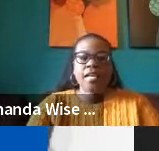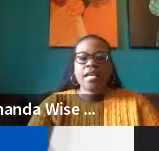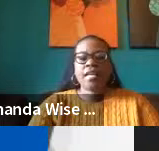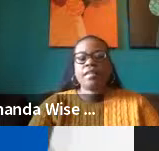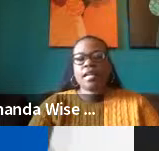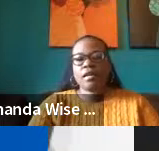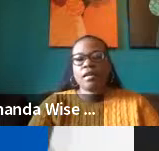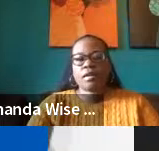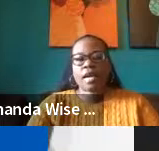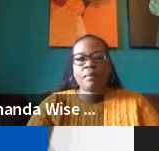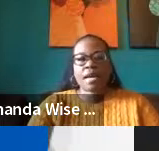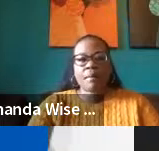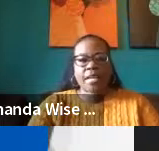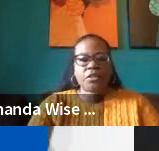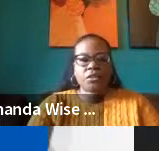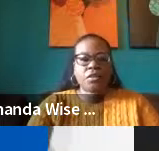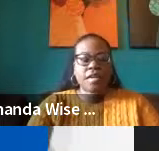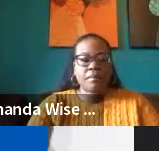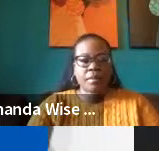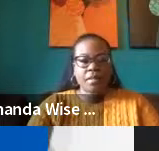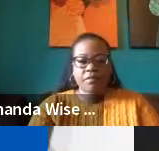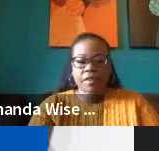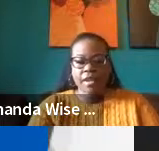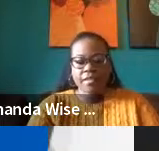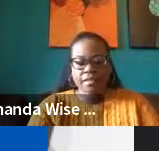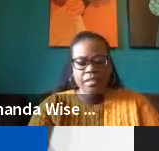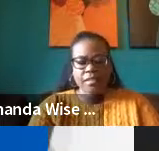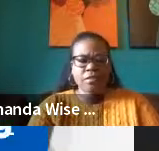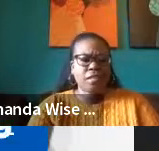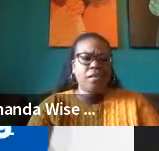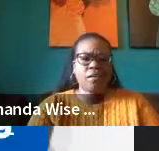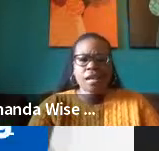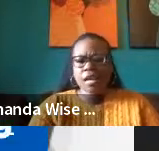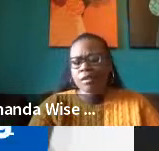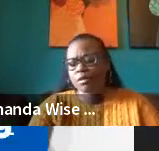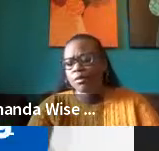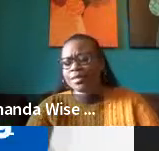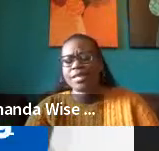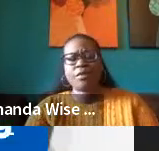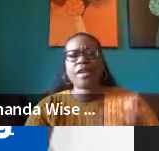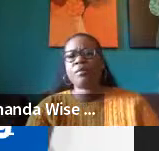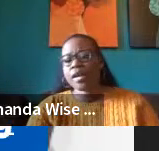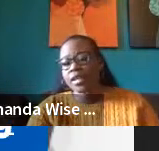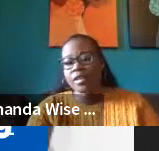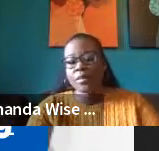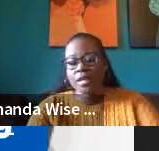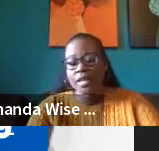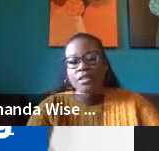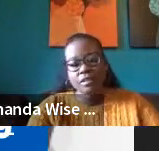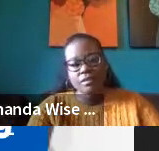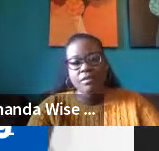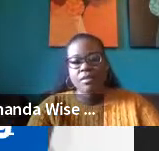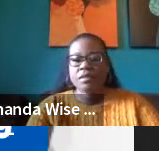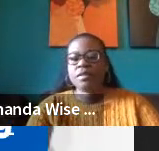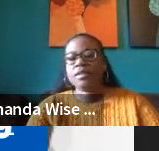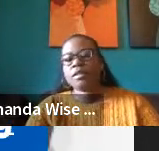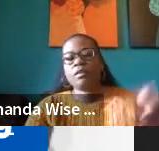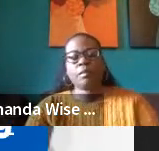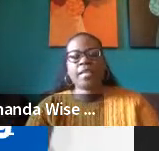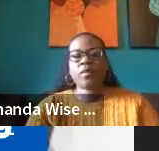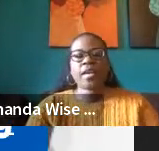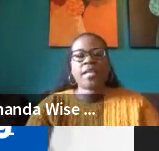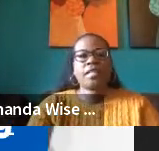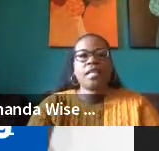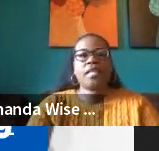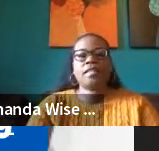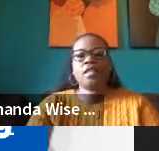University. And then I also got my master's degree in public affairs. And so you're saying, okay, well, what's integrated marketing communication? So